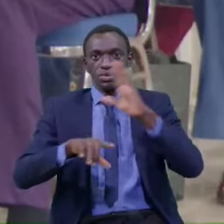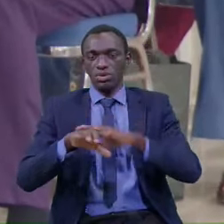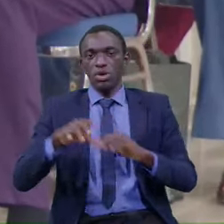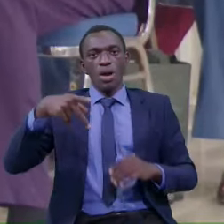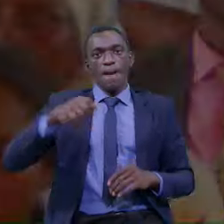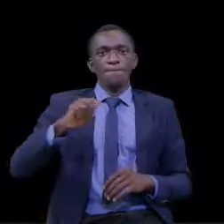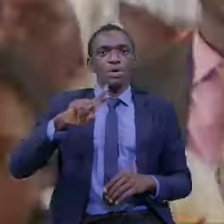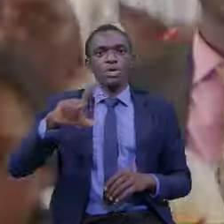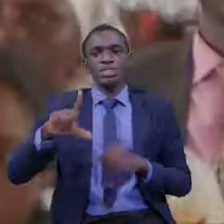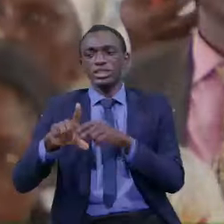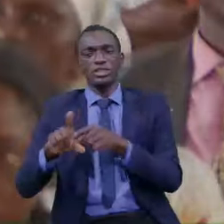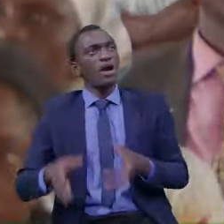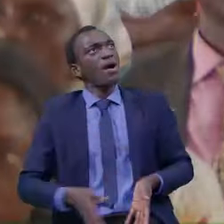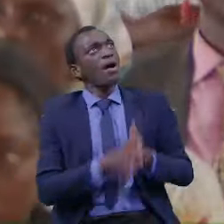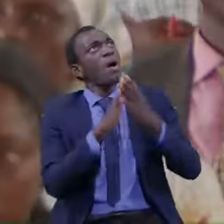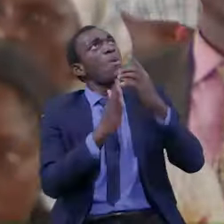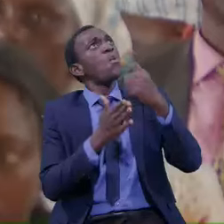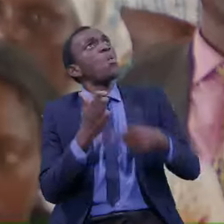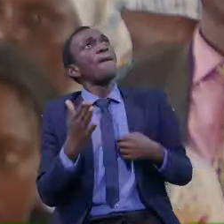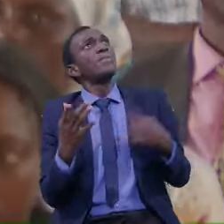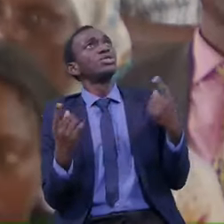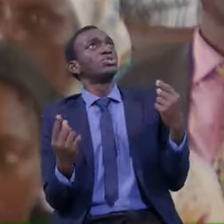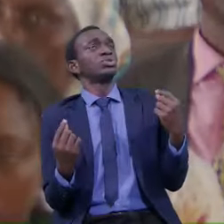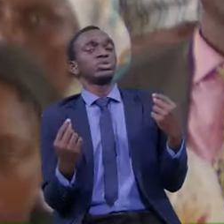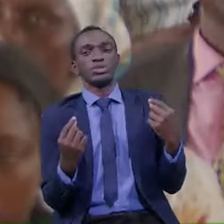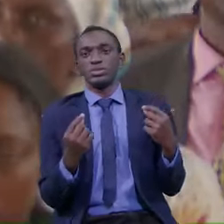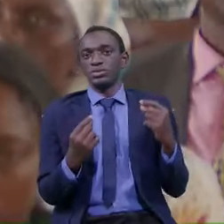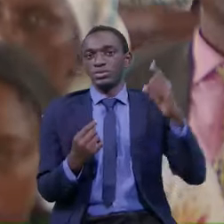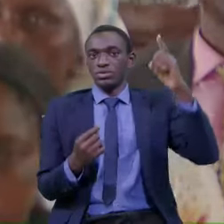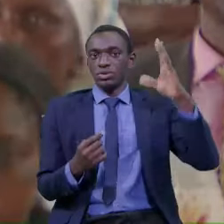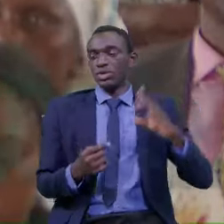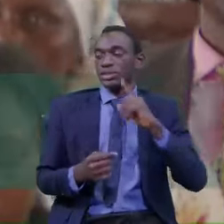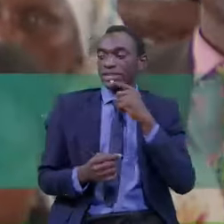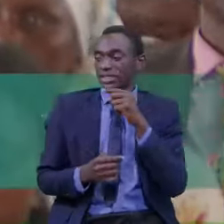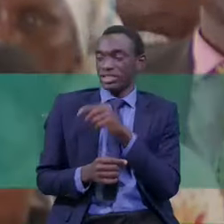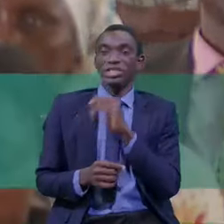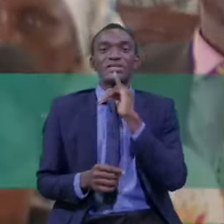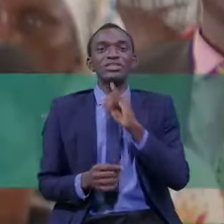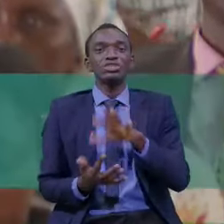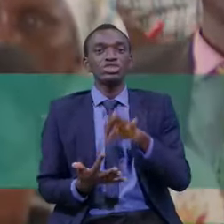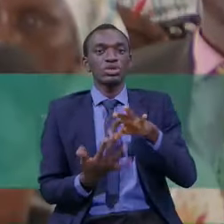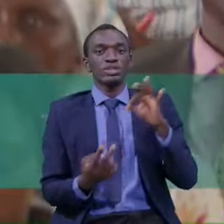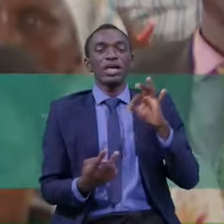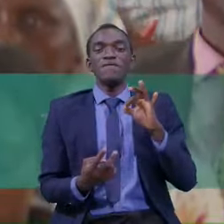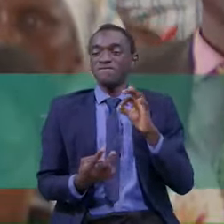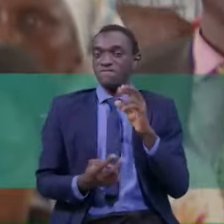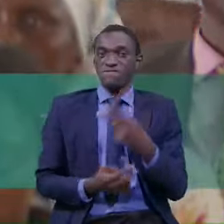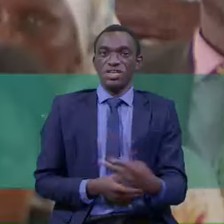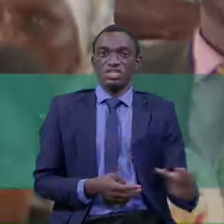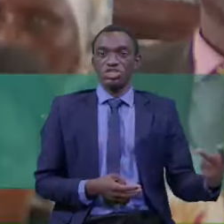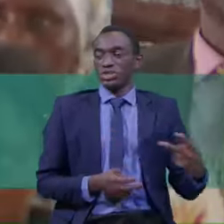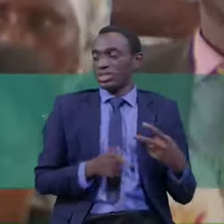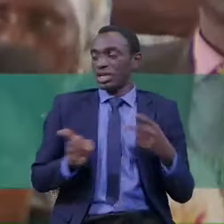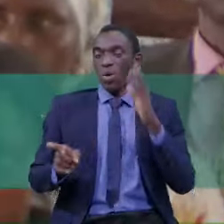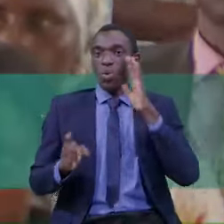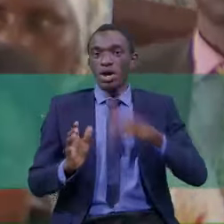chosen vessel. He will reveal my name, my salvation to kings and to the Jews and to the